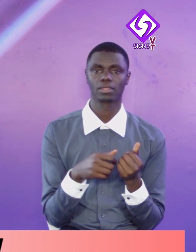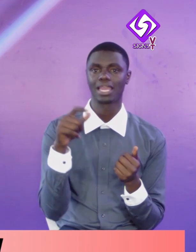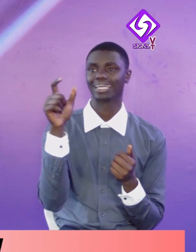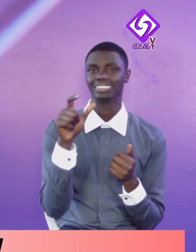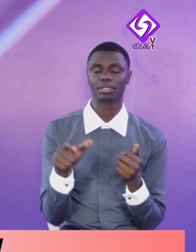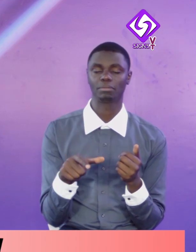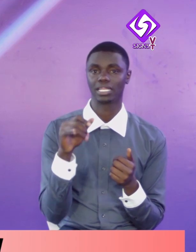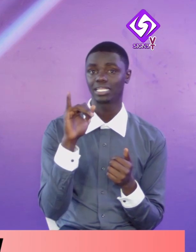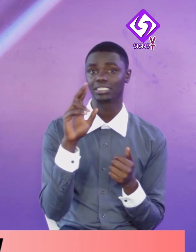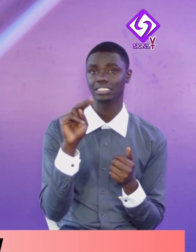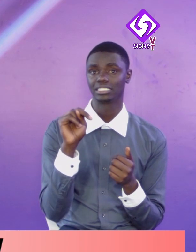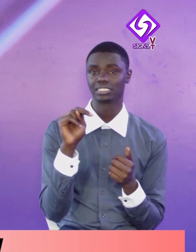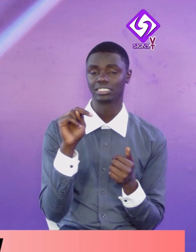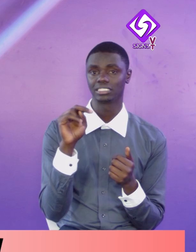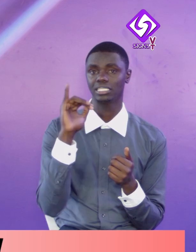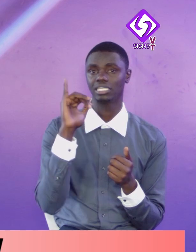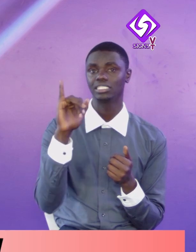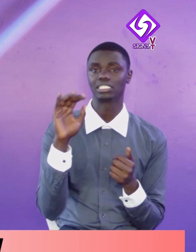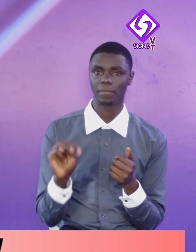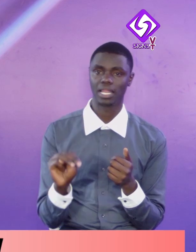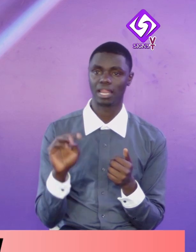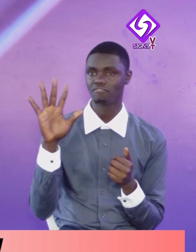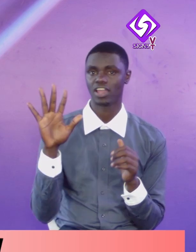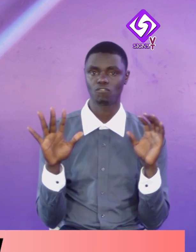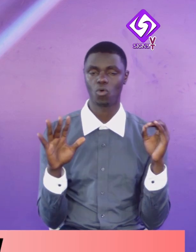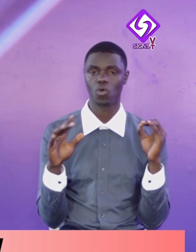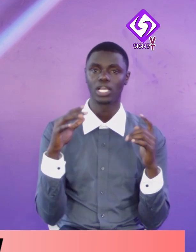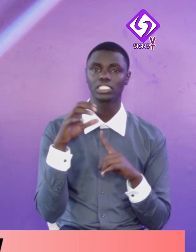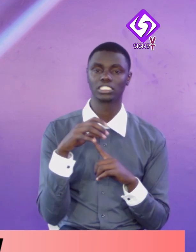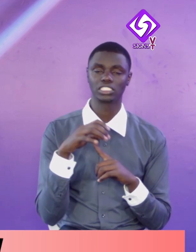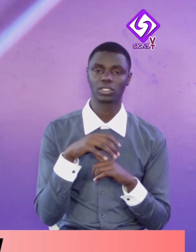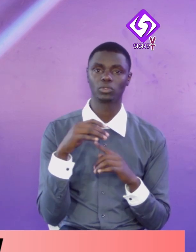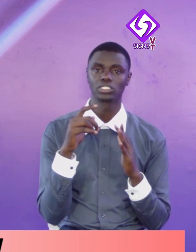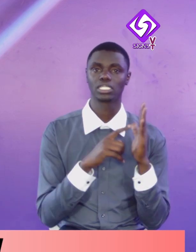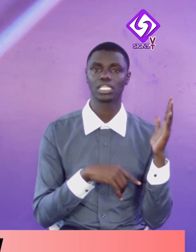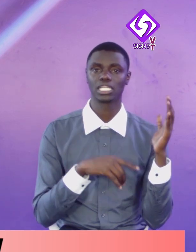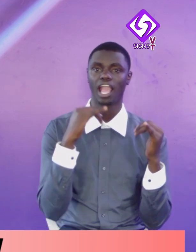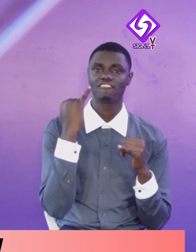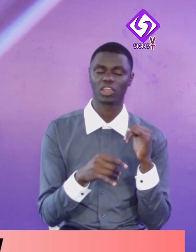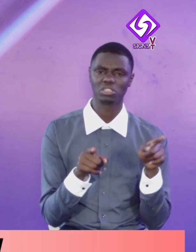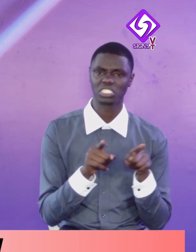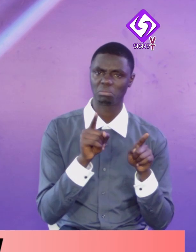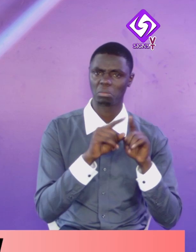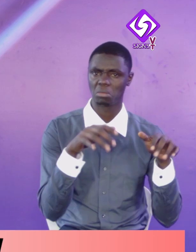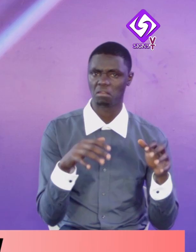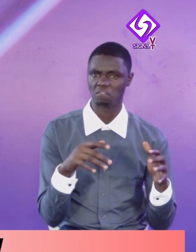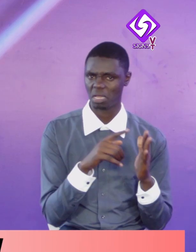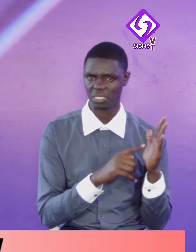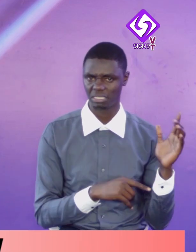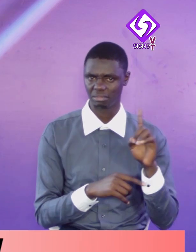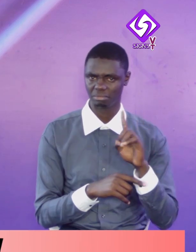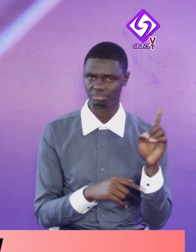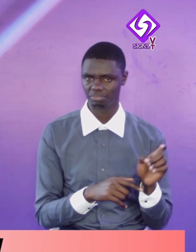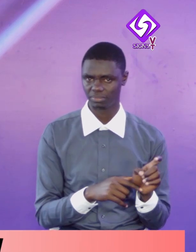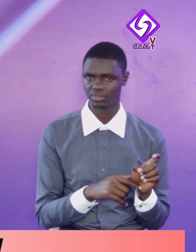Inter, he said, so beating Inter Milan 5-0 in the Champions League final, we are still the Farmers League. So I think he